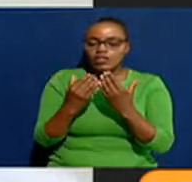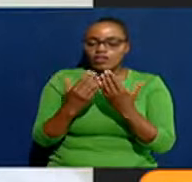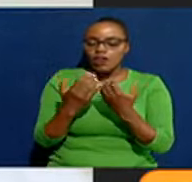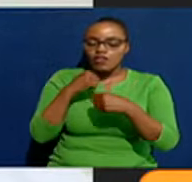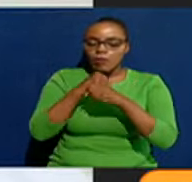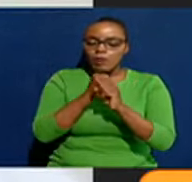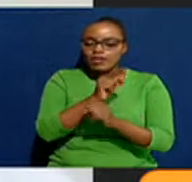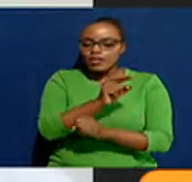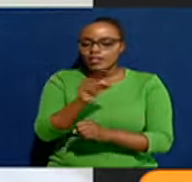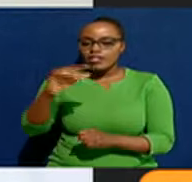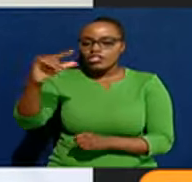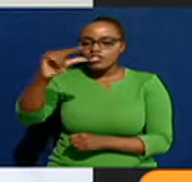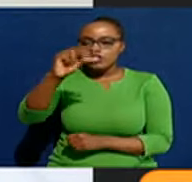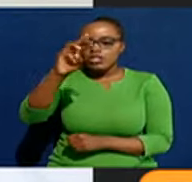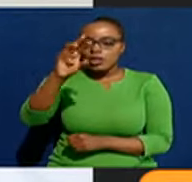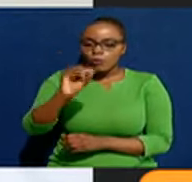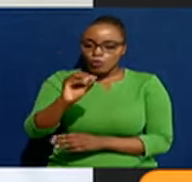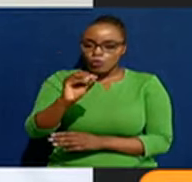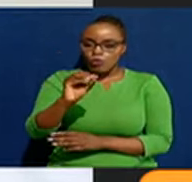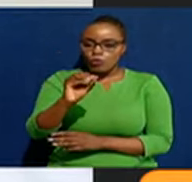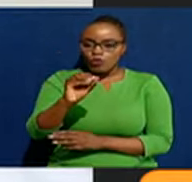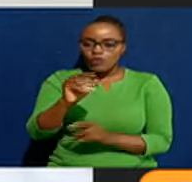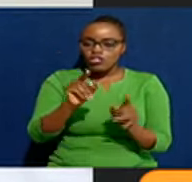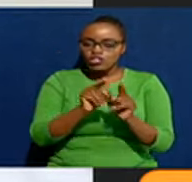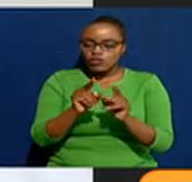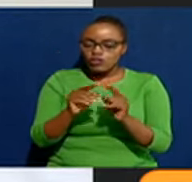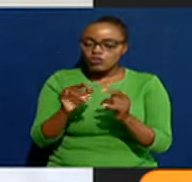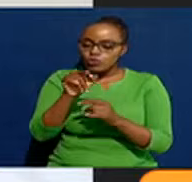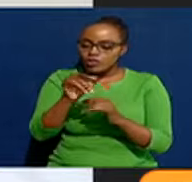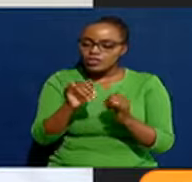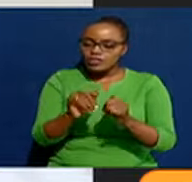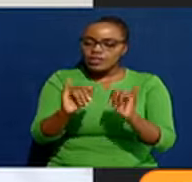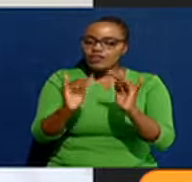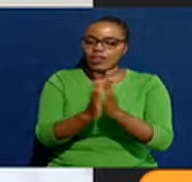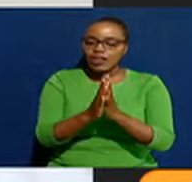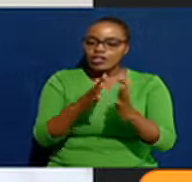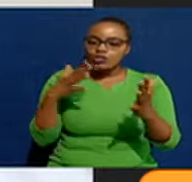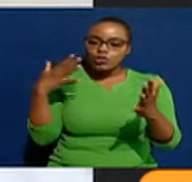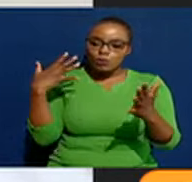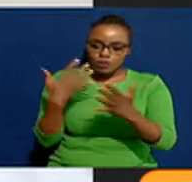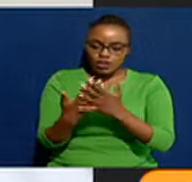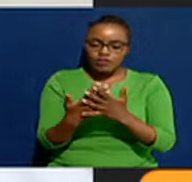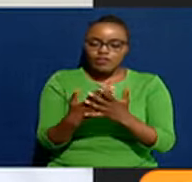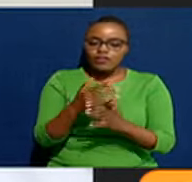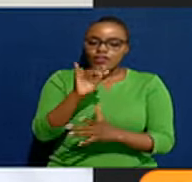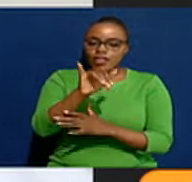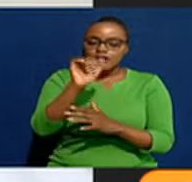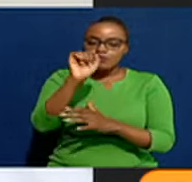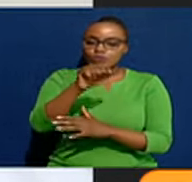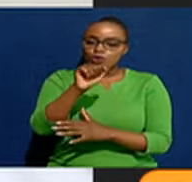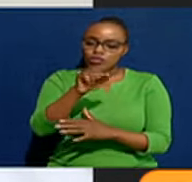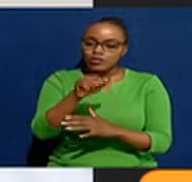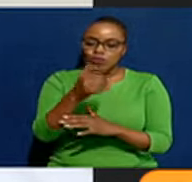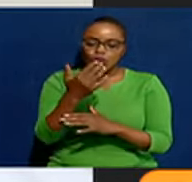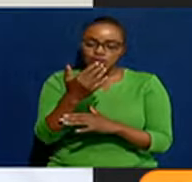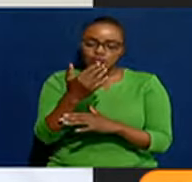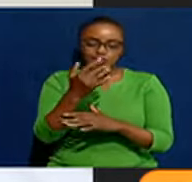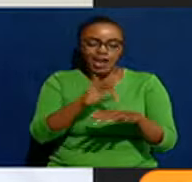subjected GMOs to those trials to prove that they cannot